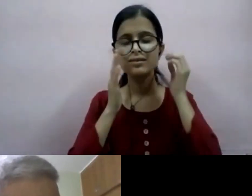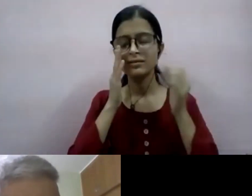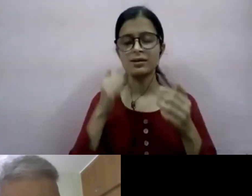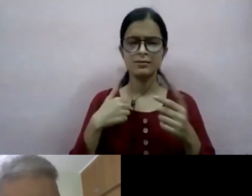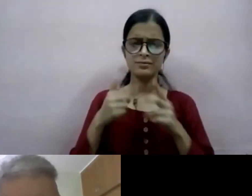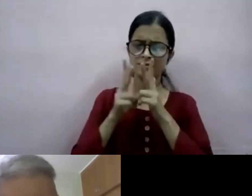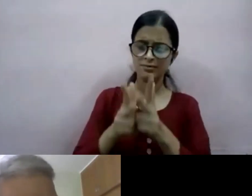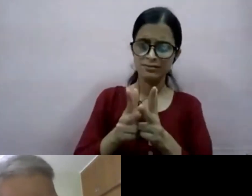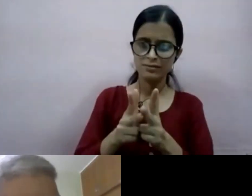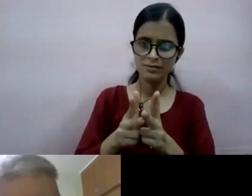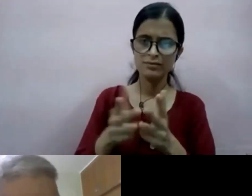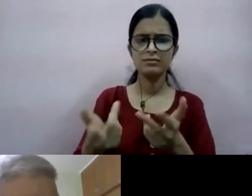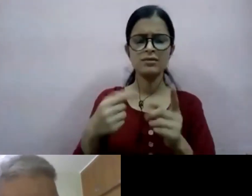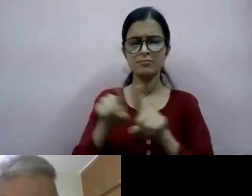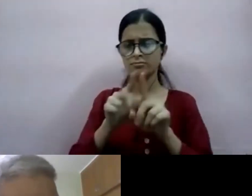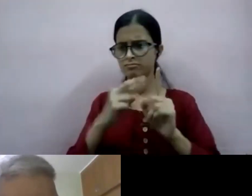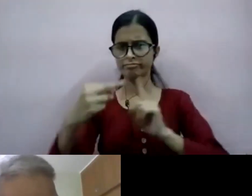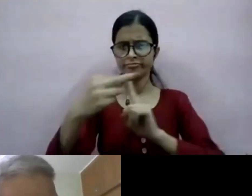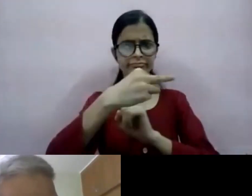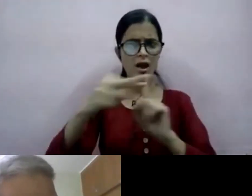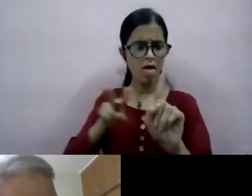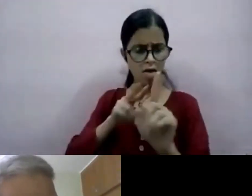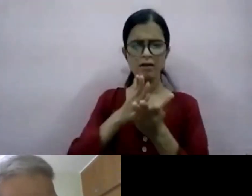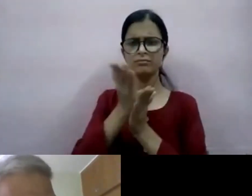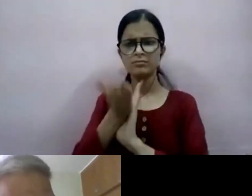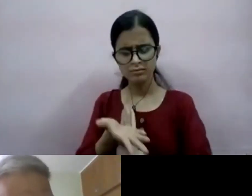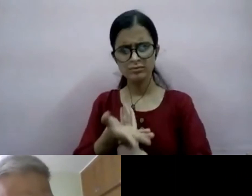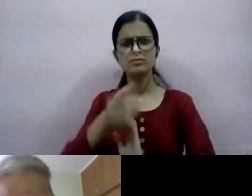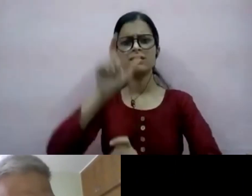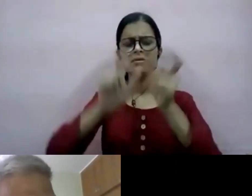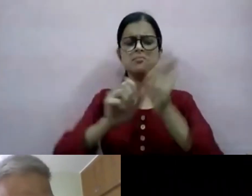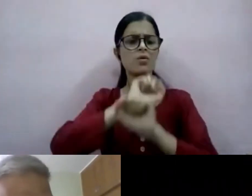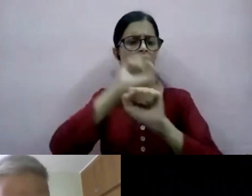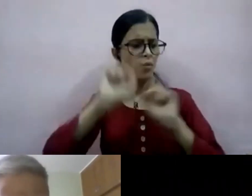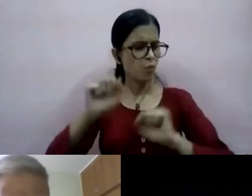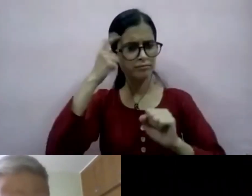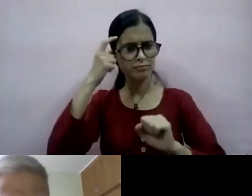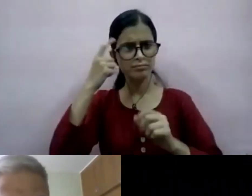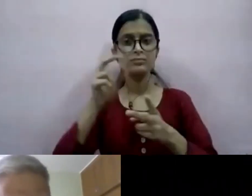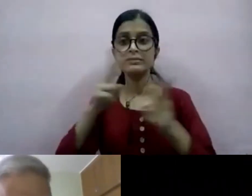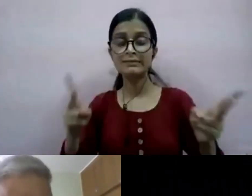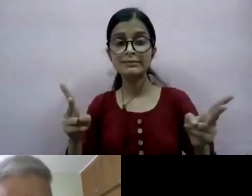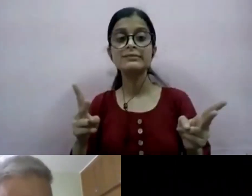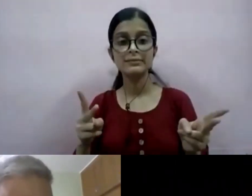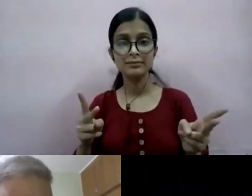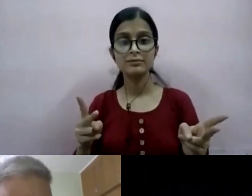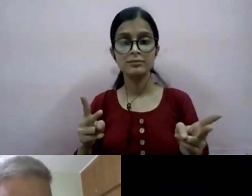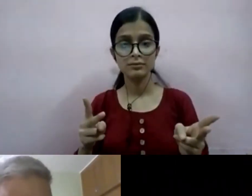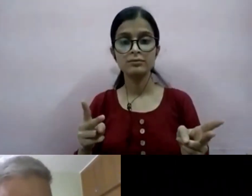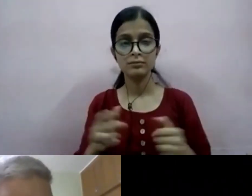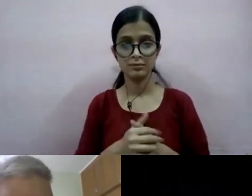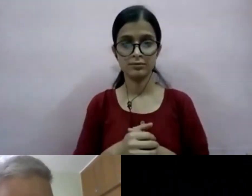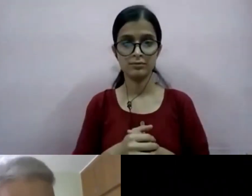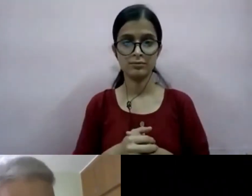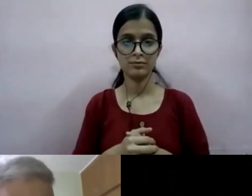what you should do. I'm trying to look at different ways so that people come through. And I know that there's lots of ways of approaching disability